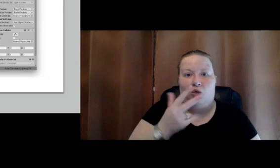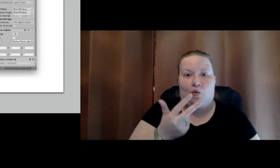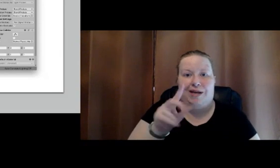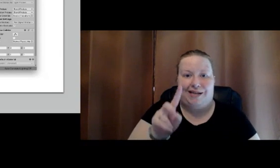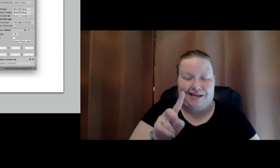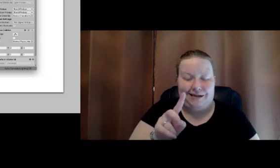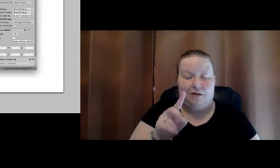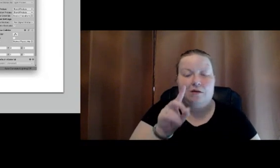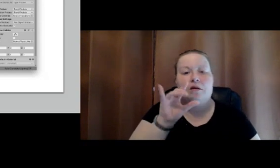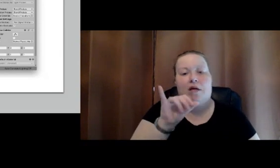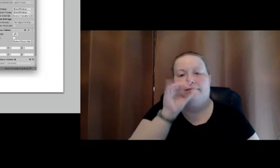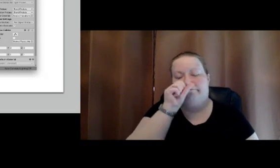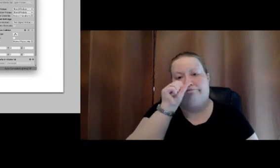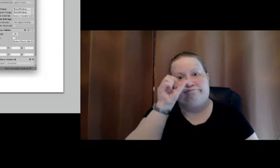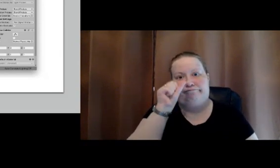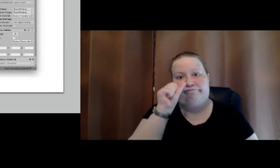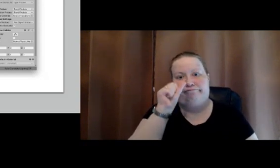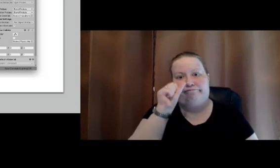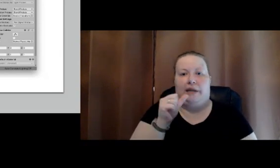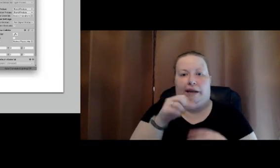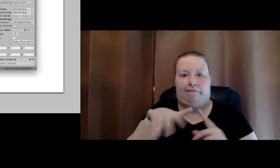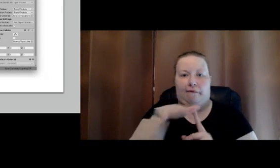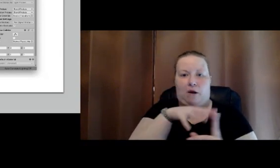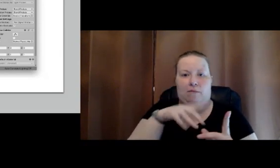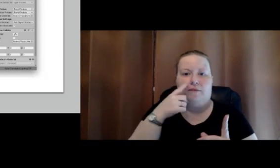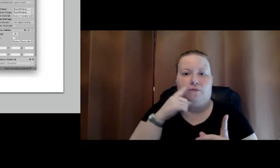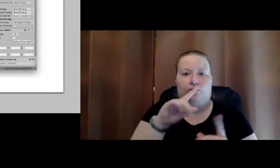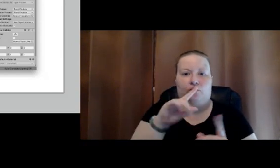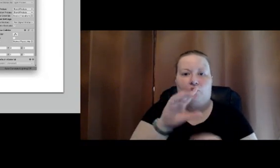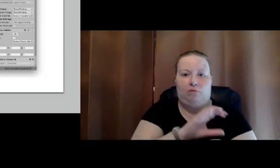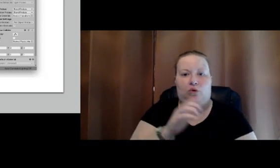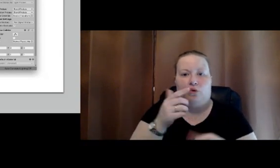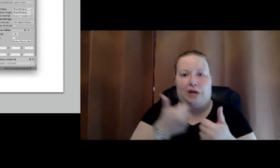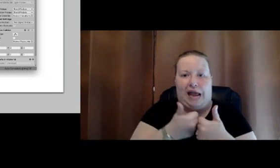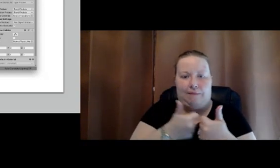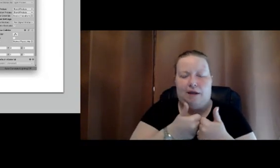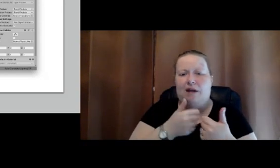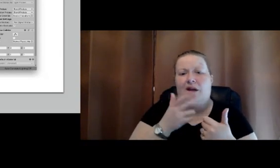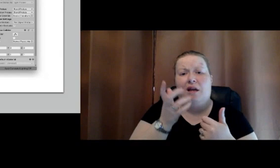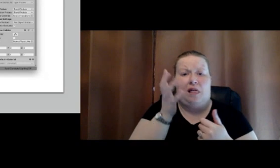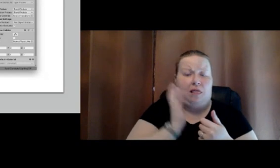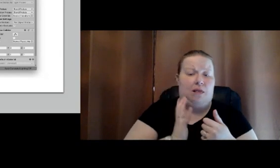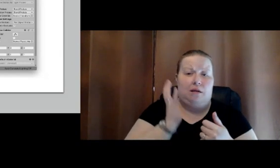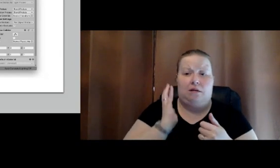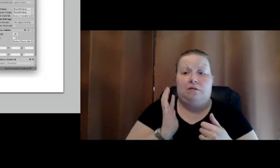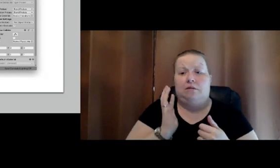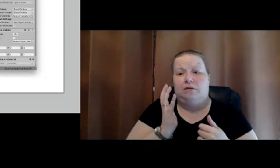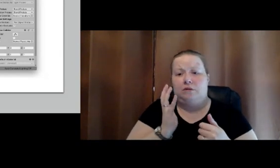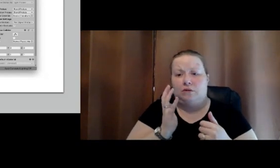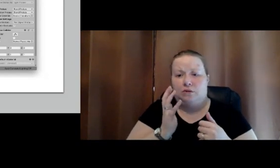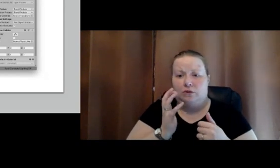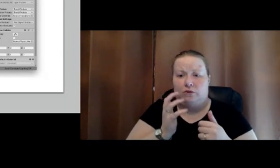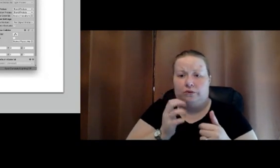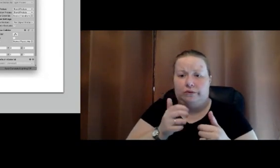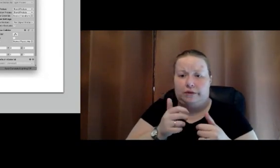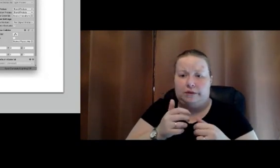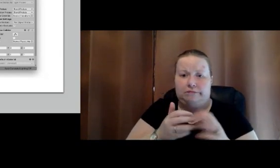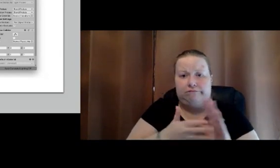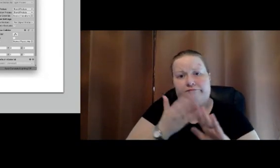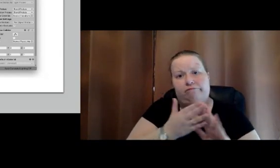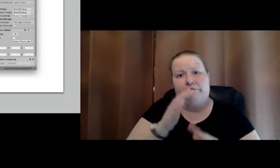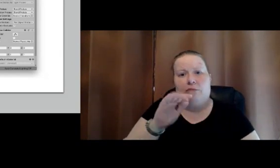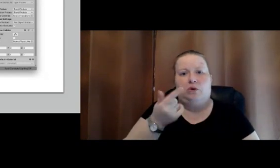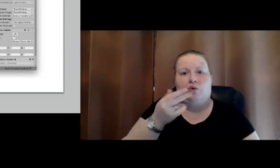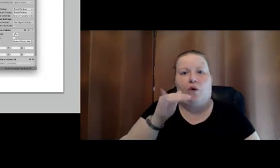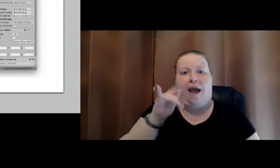a fascinating environment for computer gaming. Sort of long gone are the days where you might just fire up a graphics engine and write your code